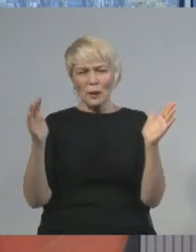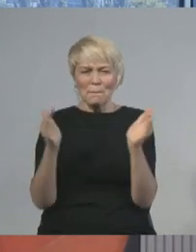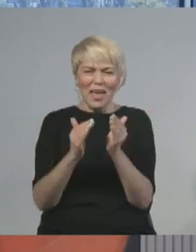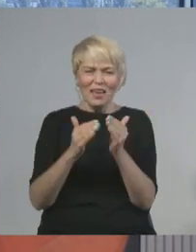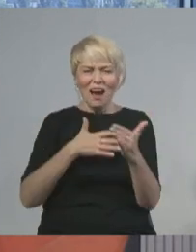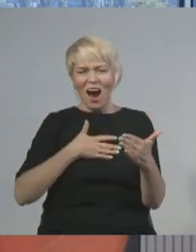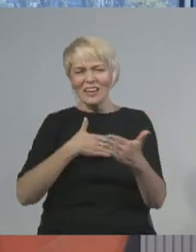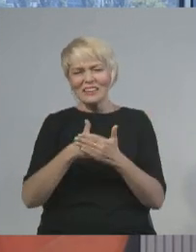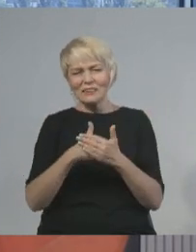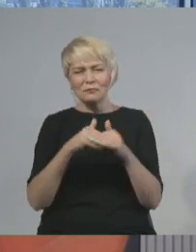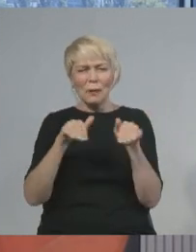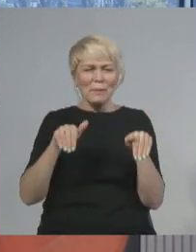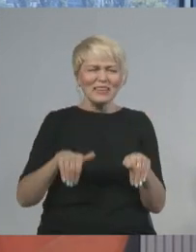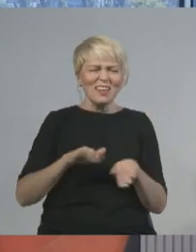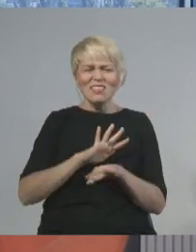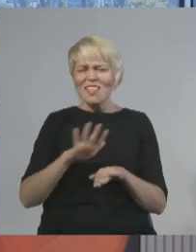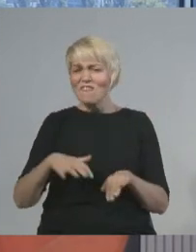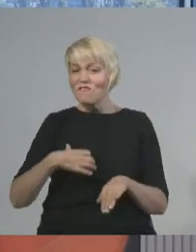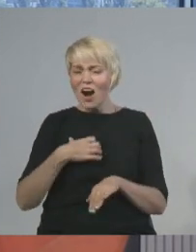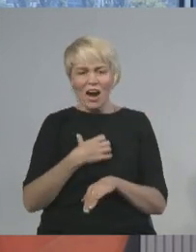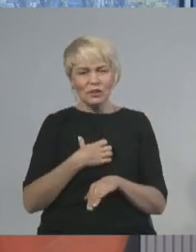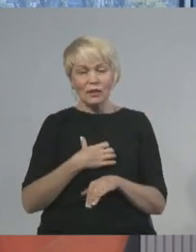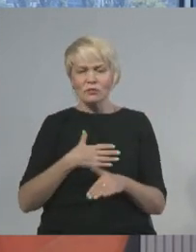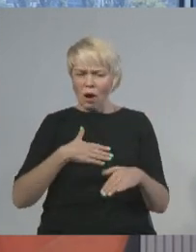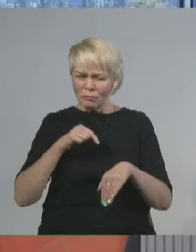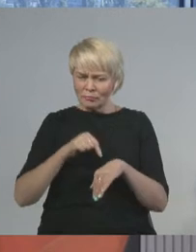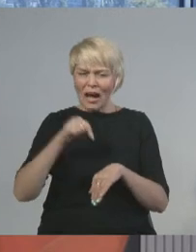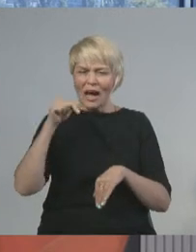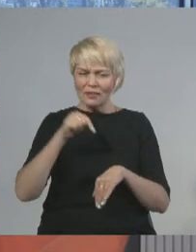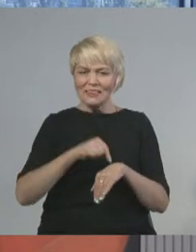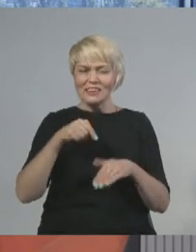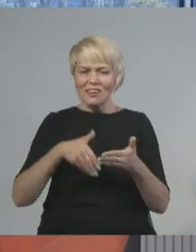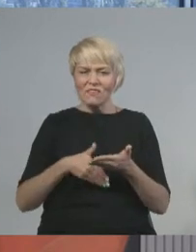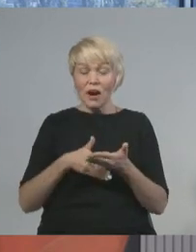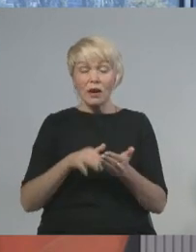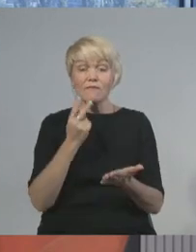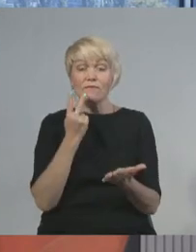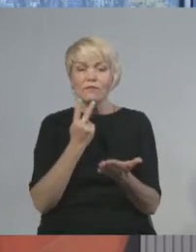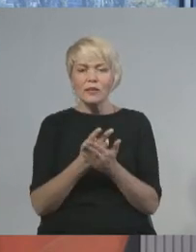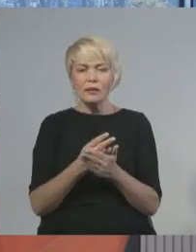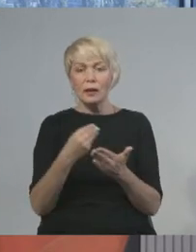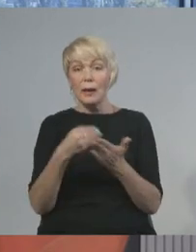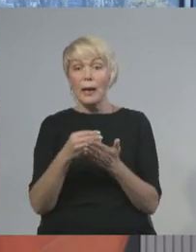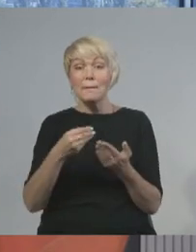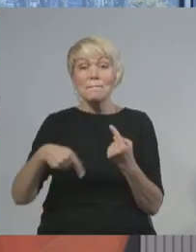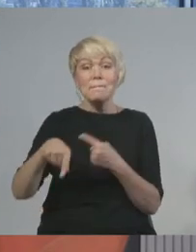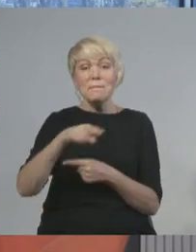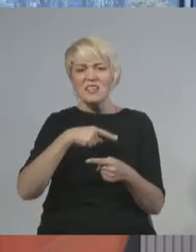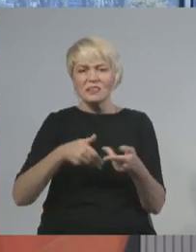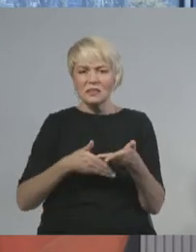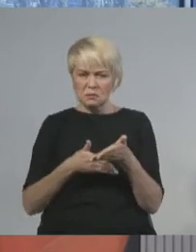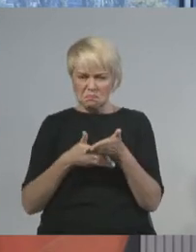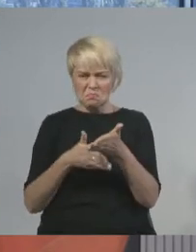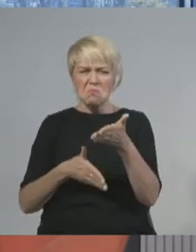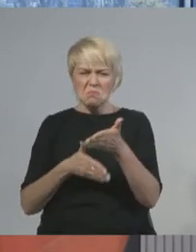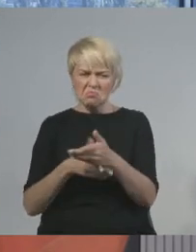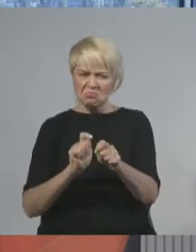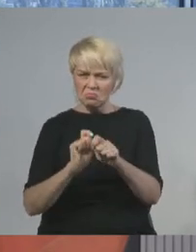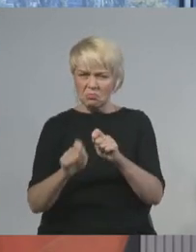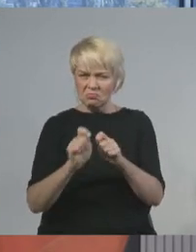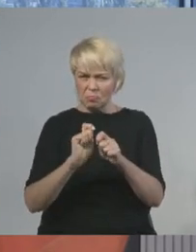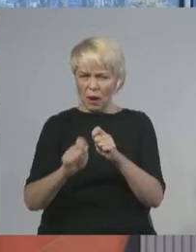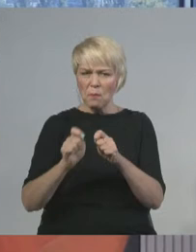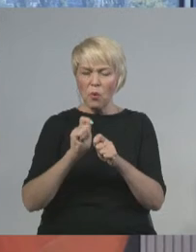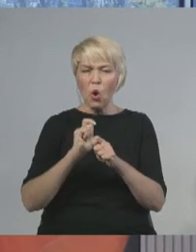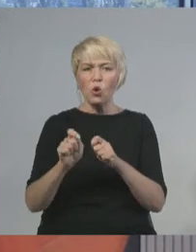to respond they might be active or passive but still they react i saw how businesses